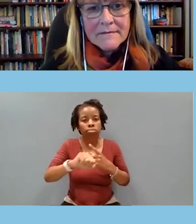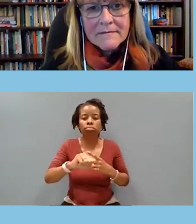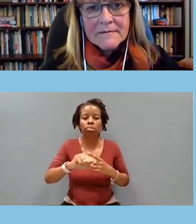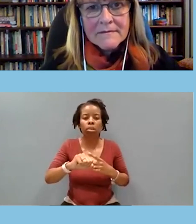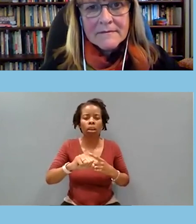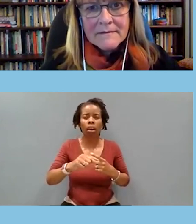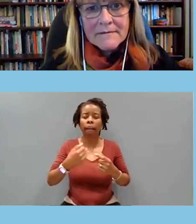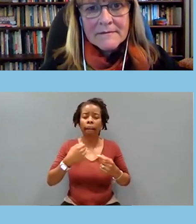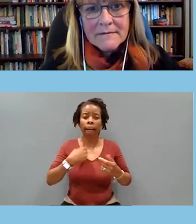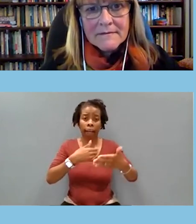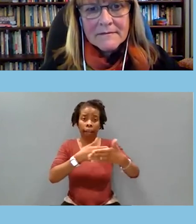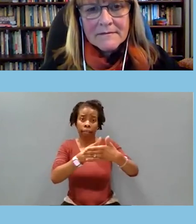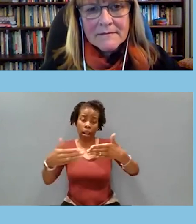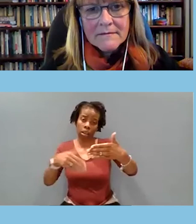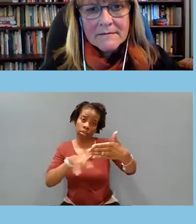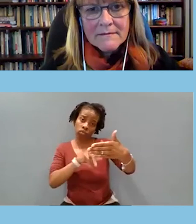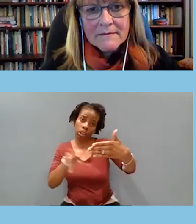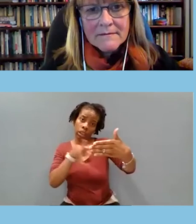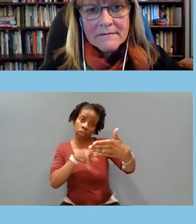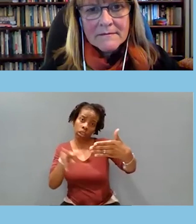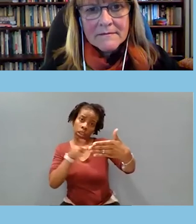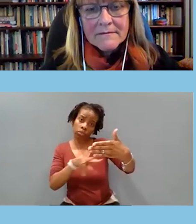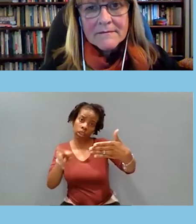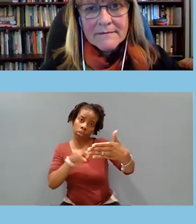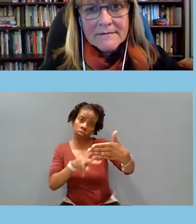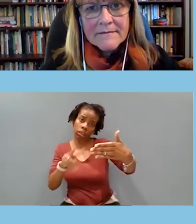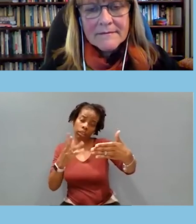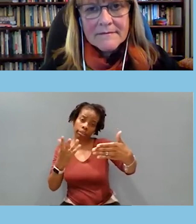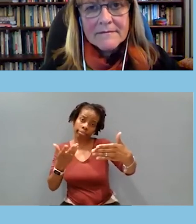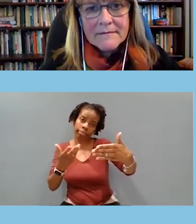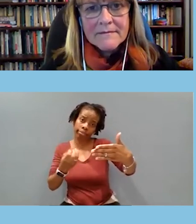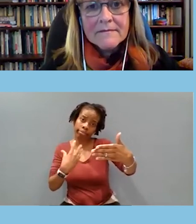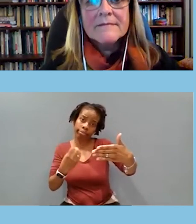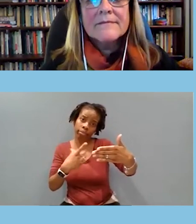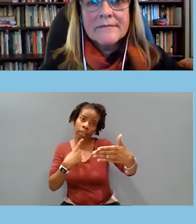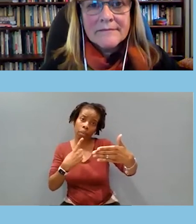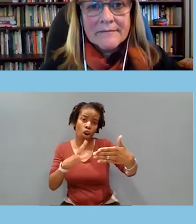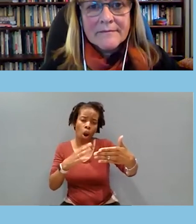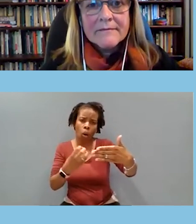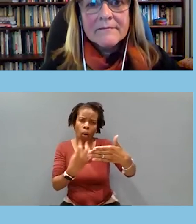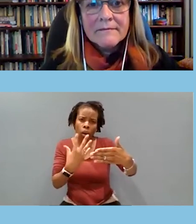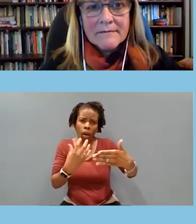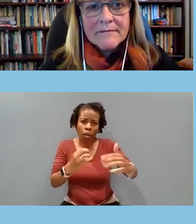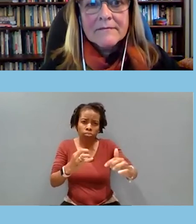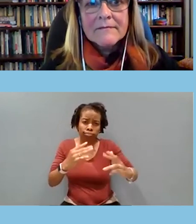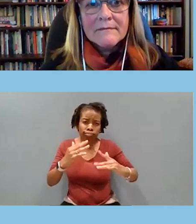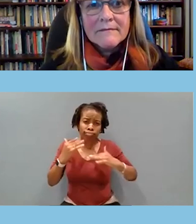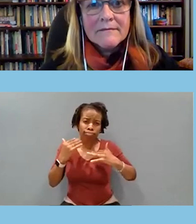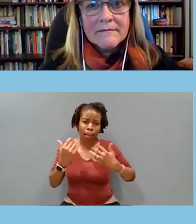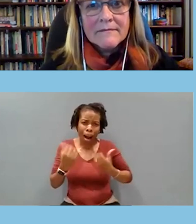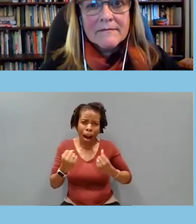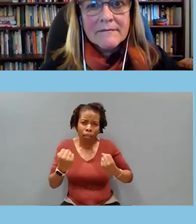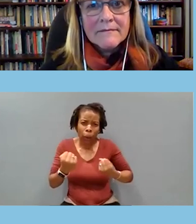with, to think differently about what captions can be and sort of what creativity and what sort of richness and what kind